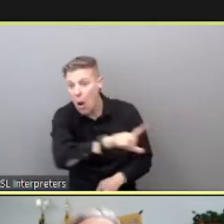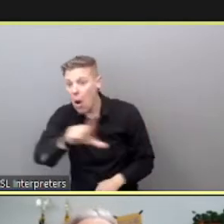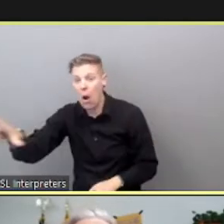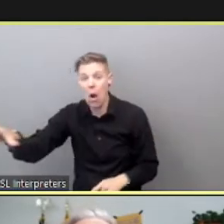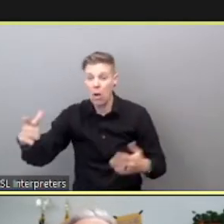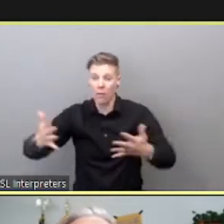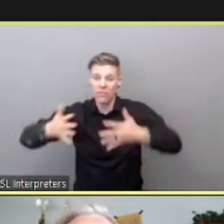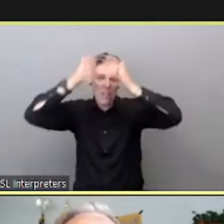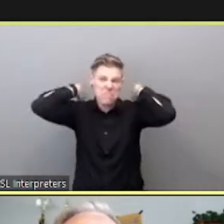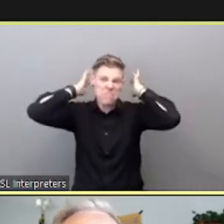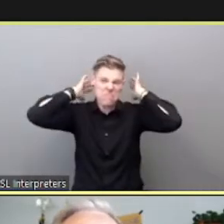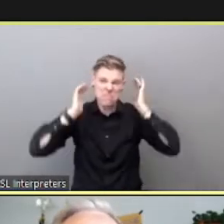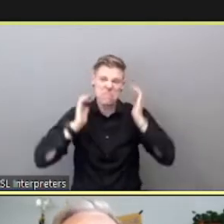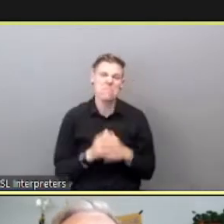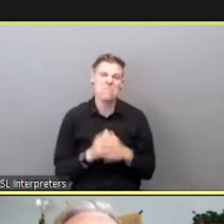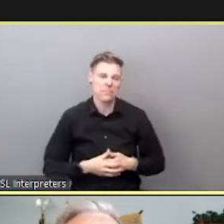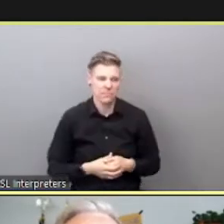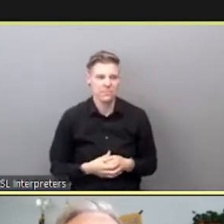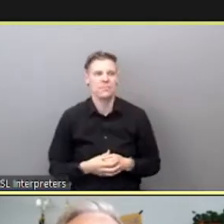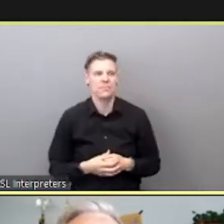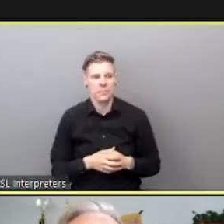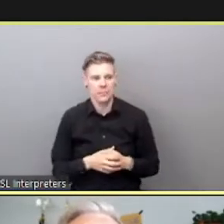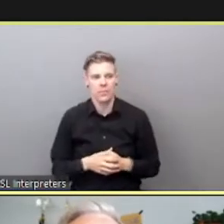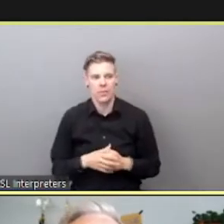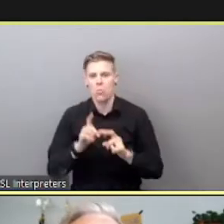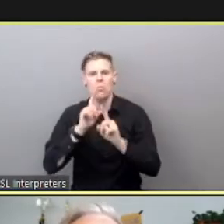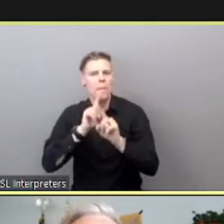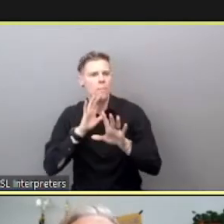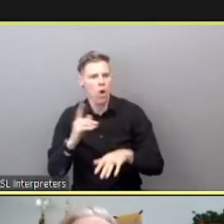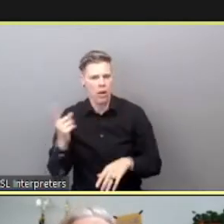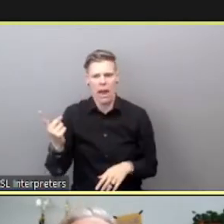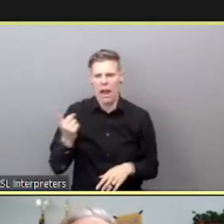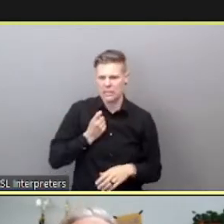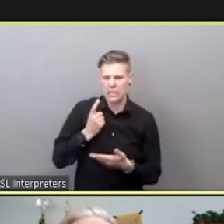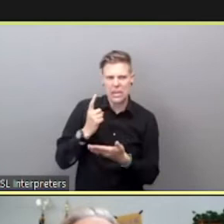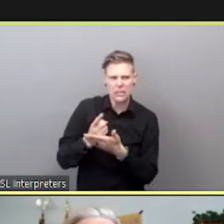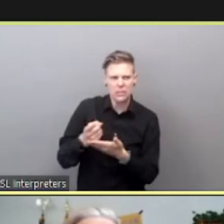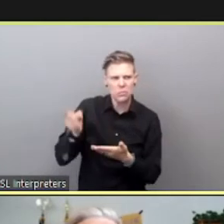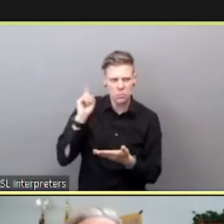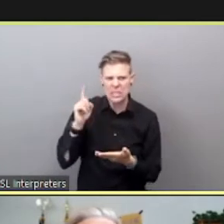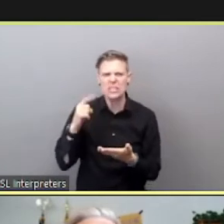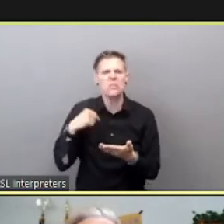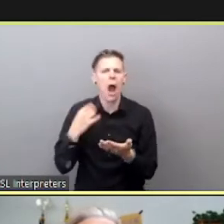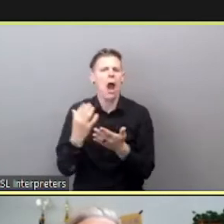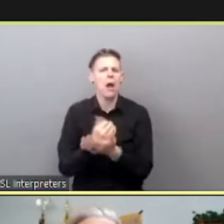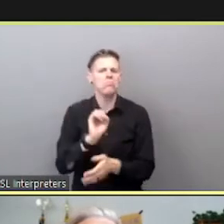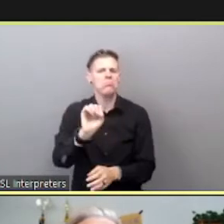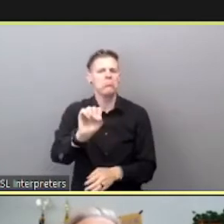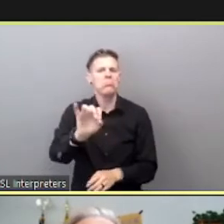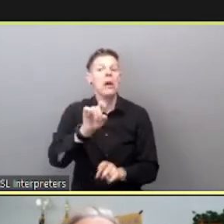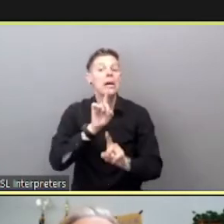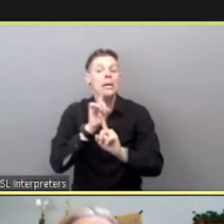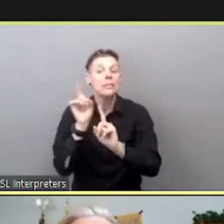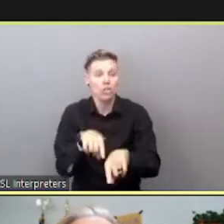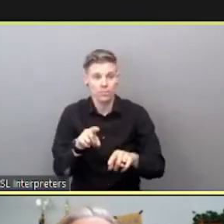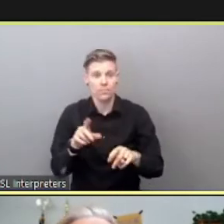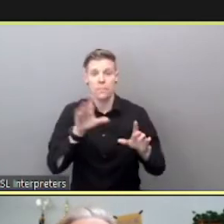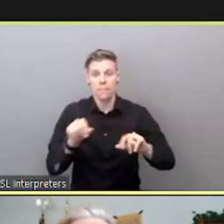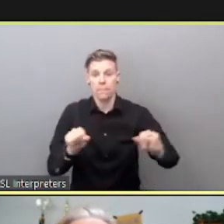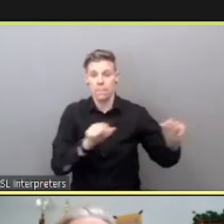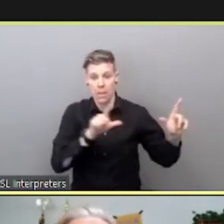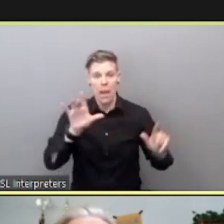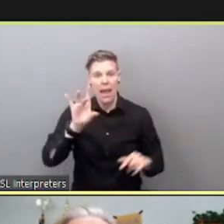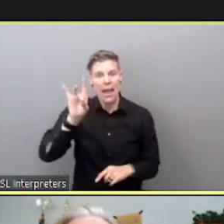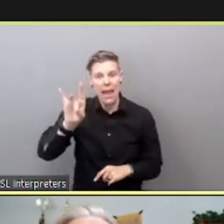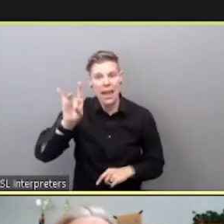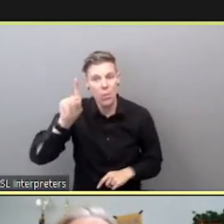Again, since reporters asked this, we thought we'd give you a few more snapshots. Last week, 81 patients transferred out of state